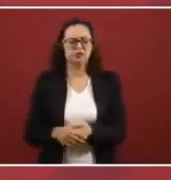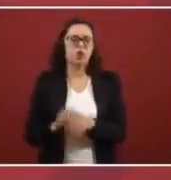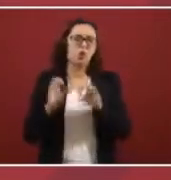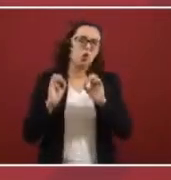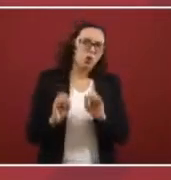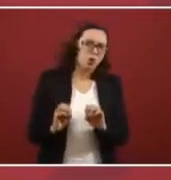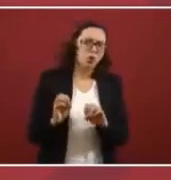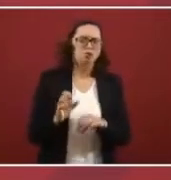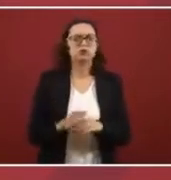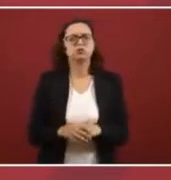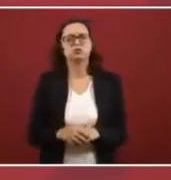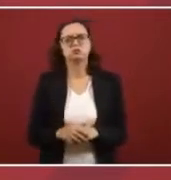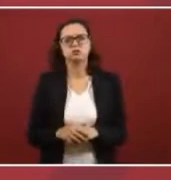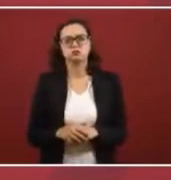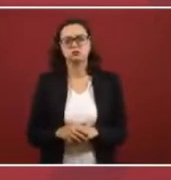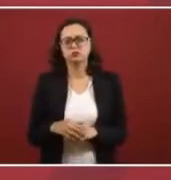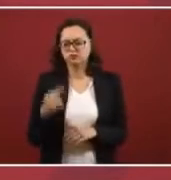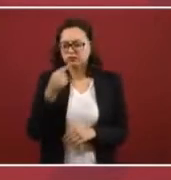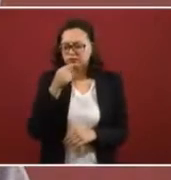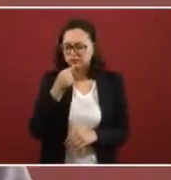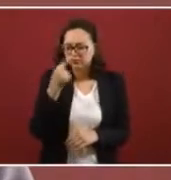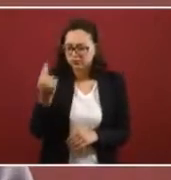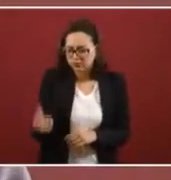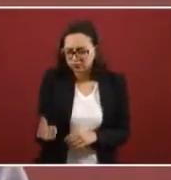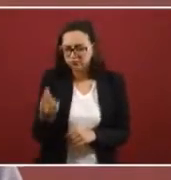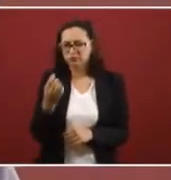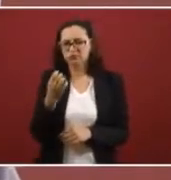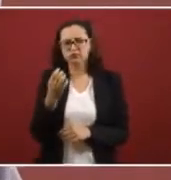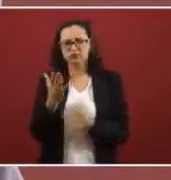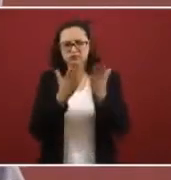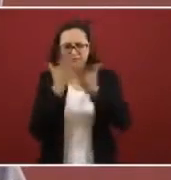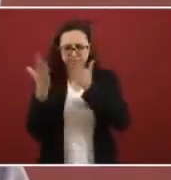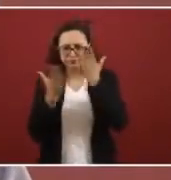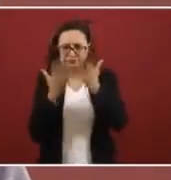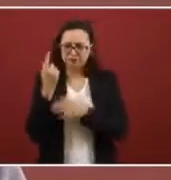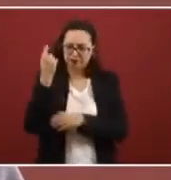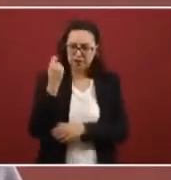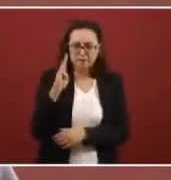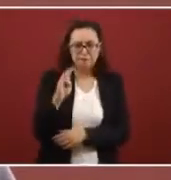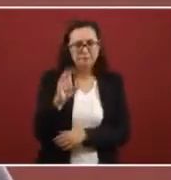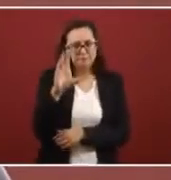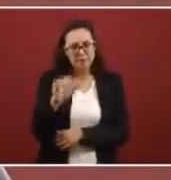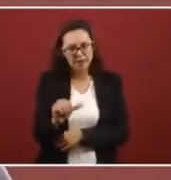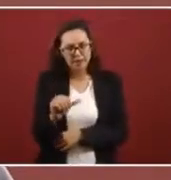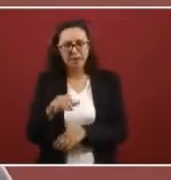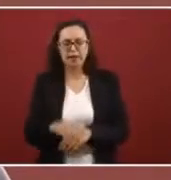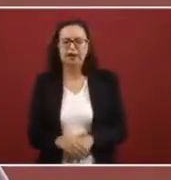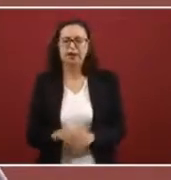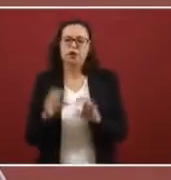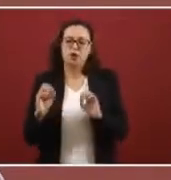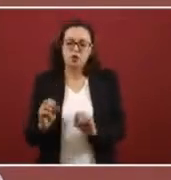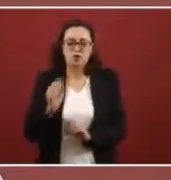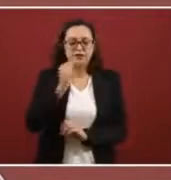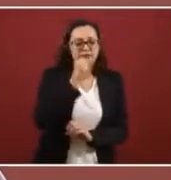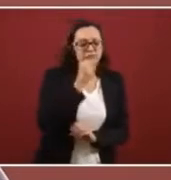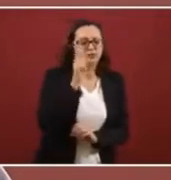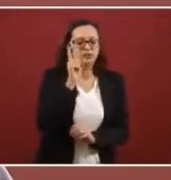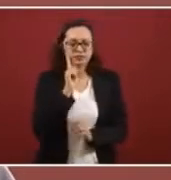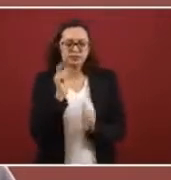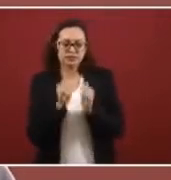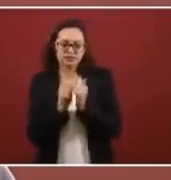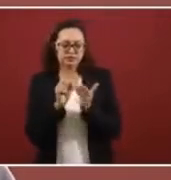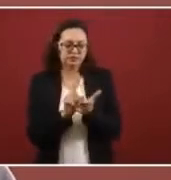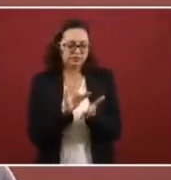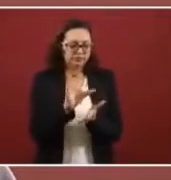or maybe because they have a child that is getting a grant, or there's a child that